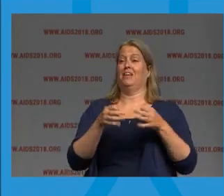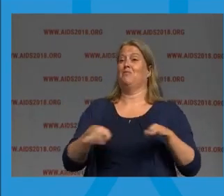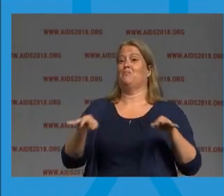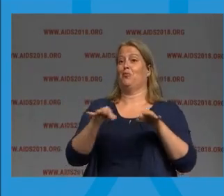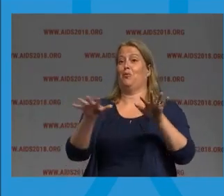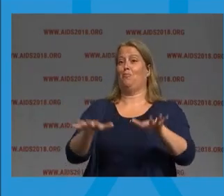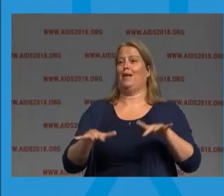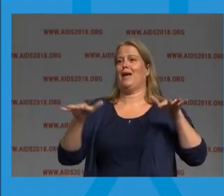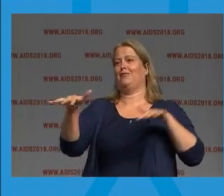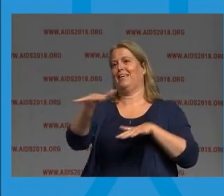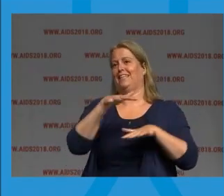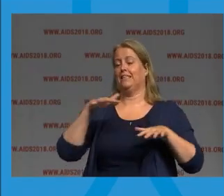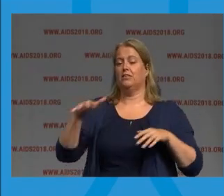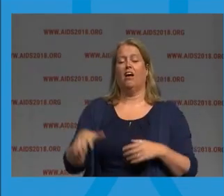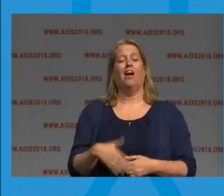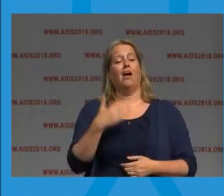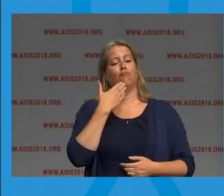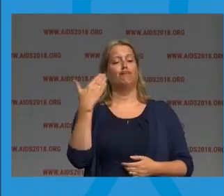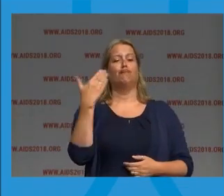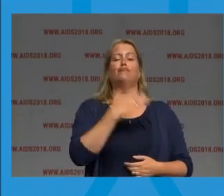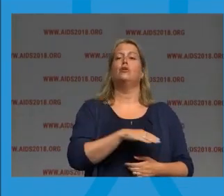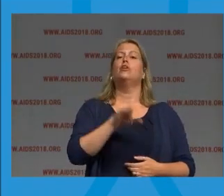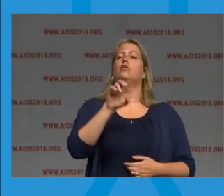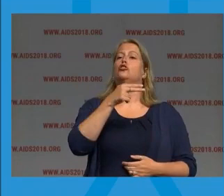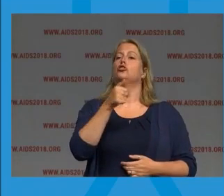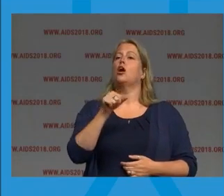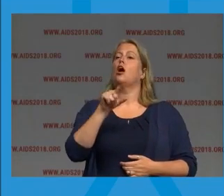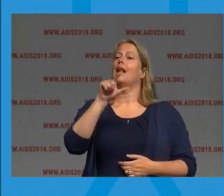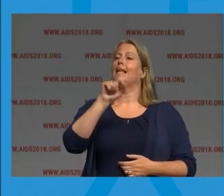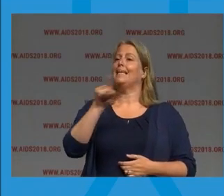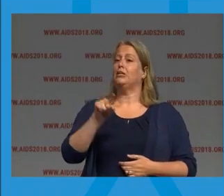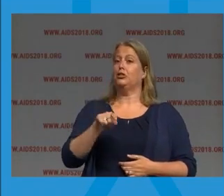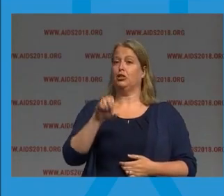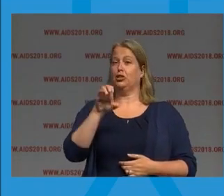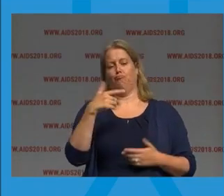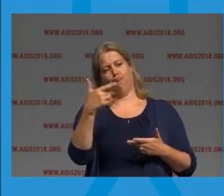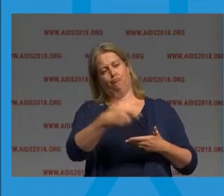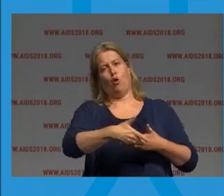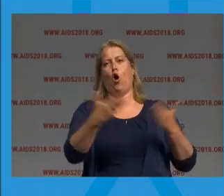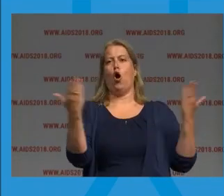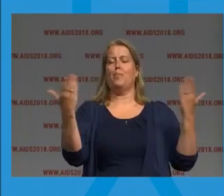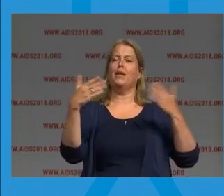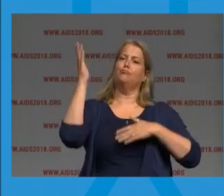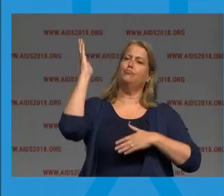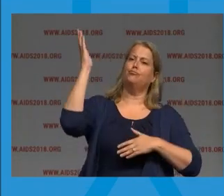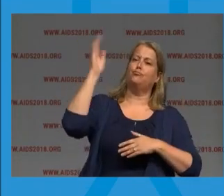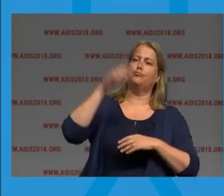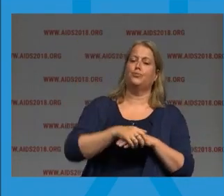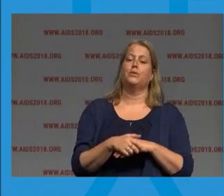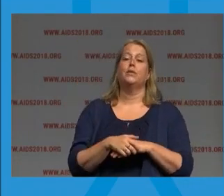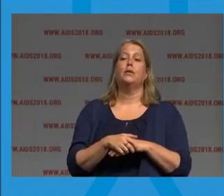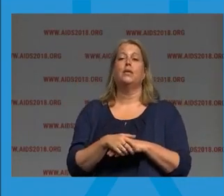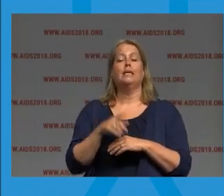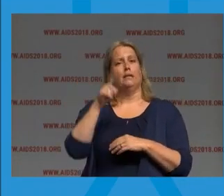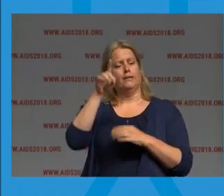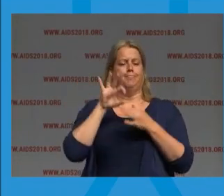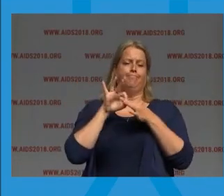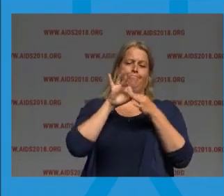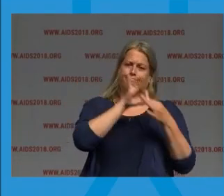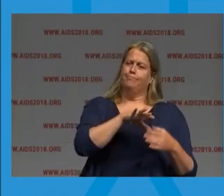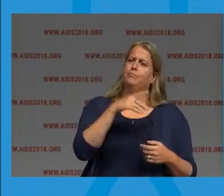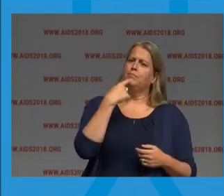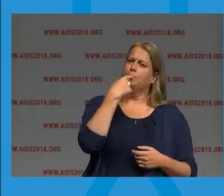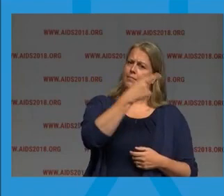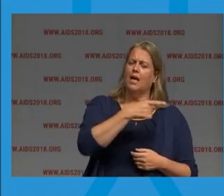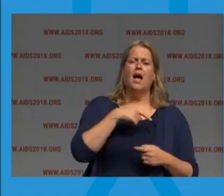sure we'd all like to thank Charlize for her opening address. She made reference to the importance of recognising